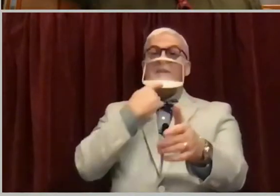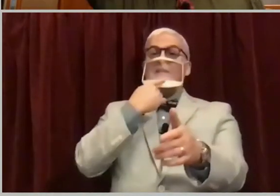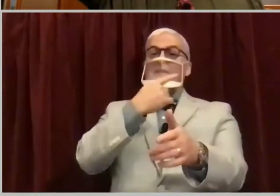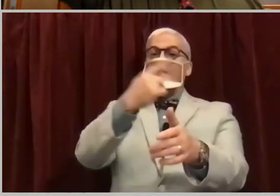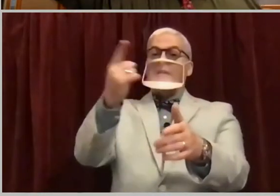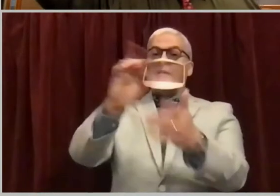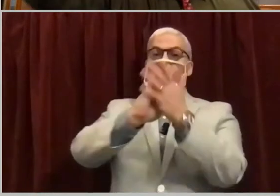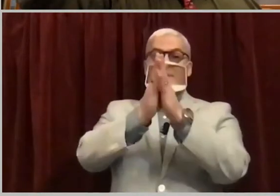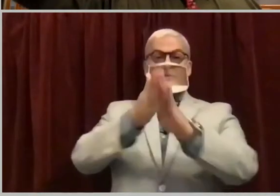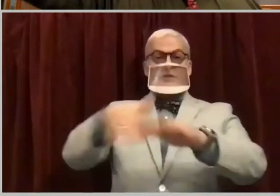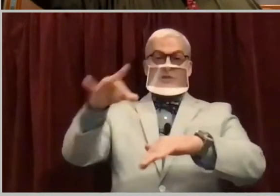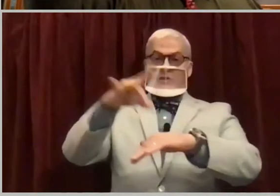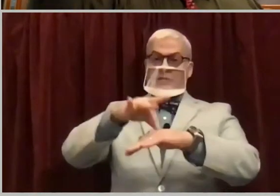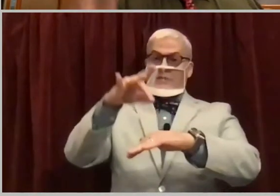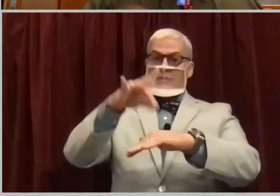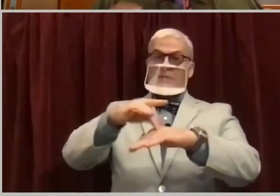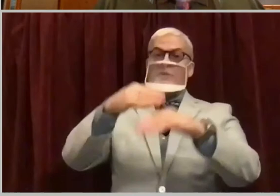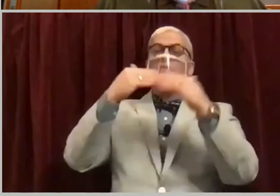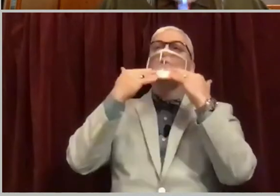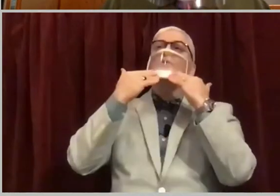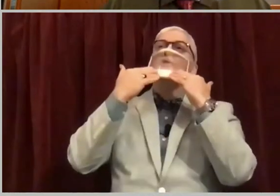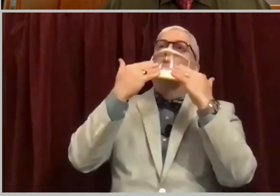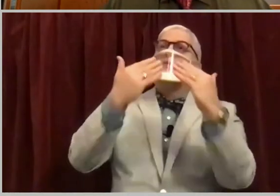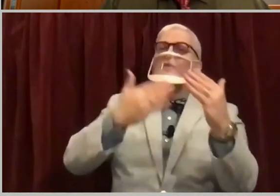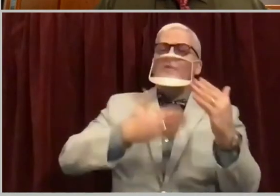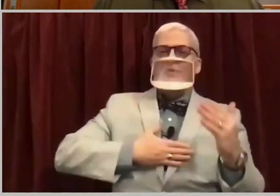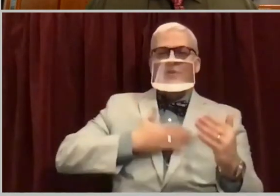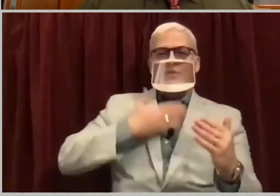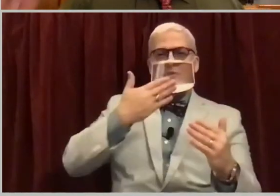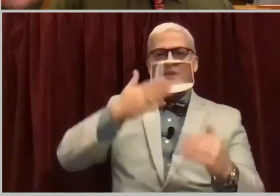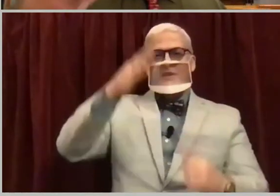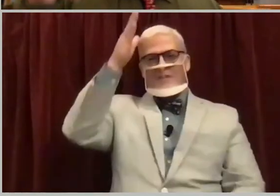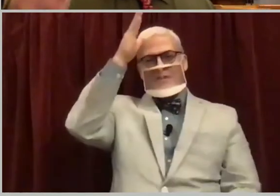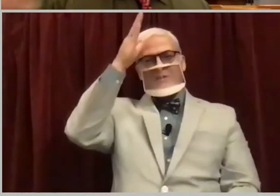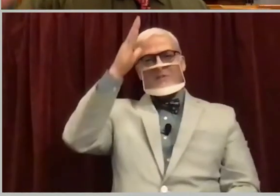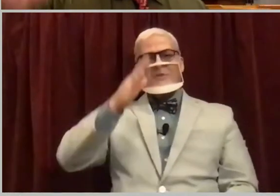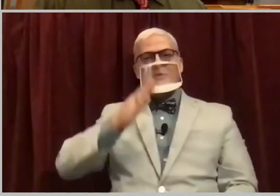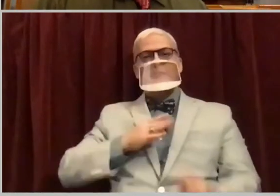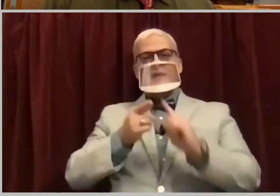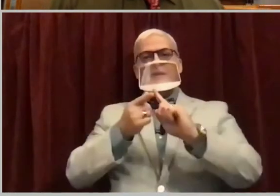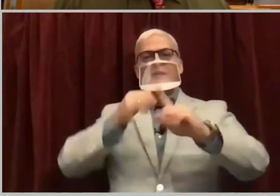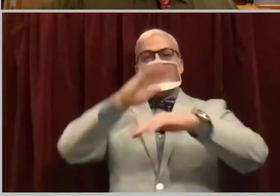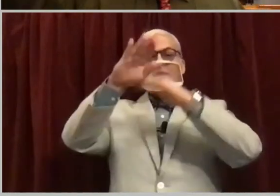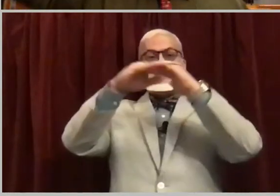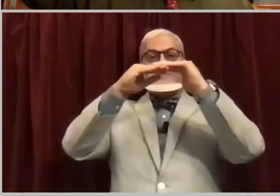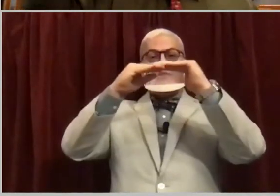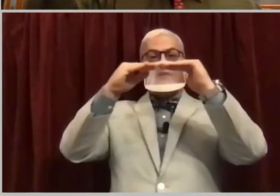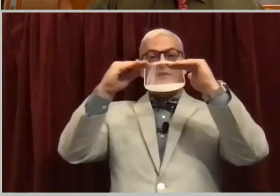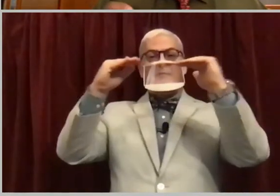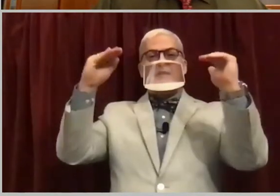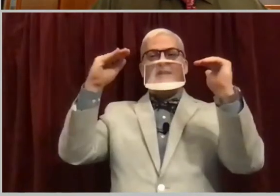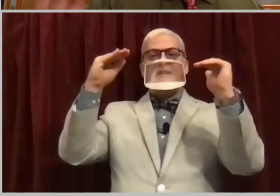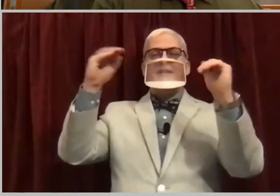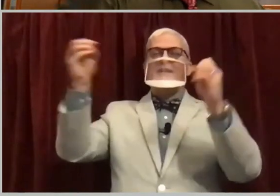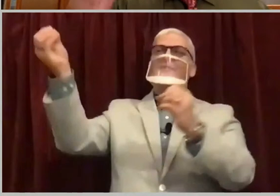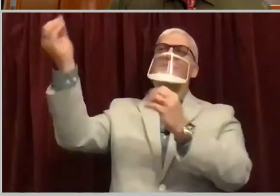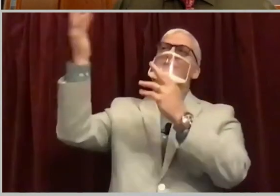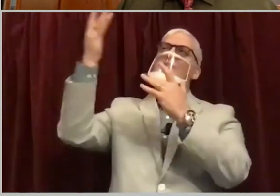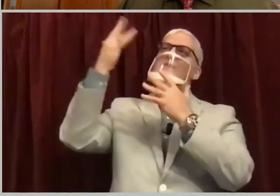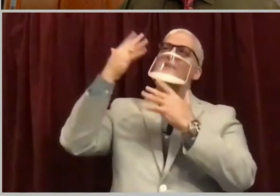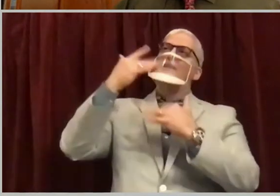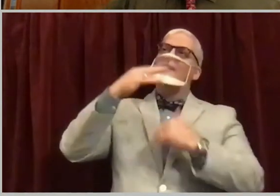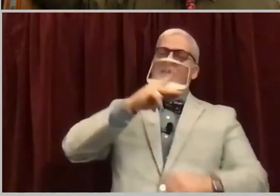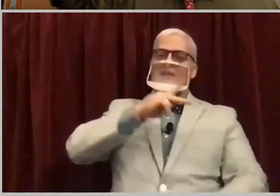gold. Peace on the earth, goodwill to men, from heaven's